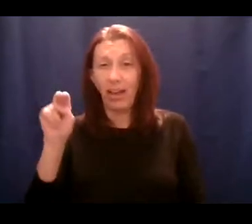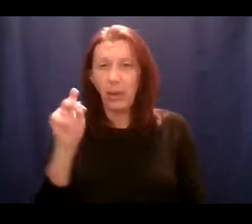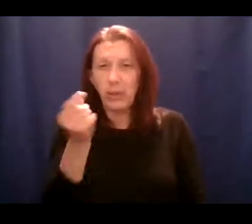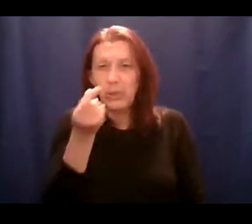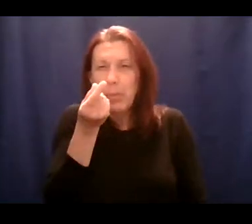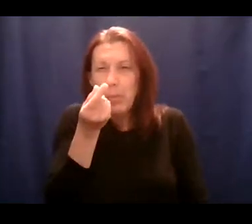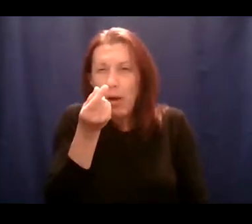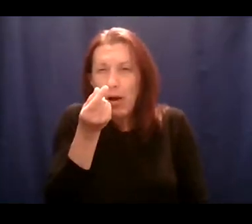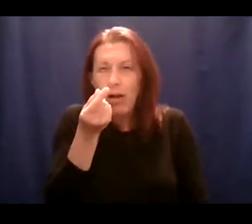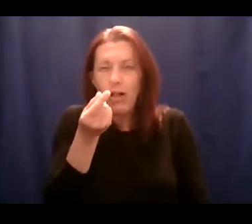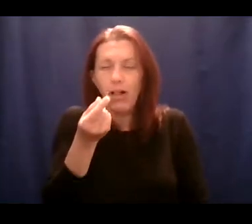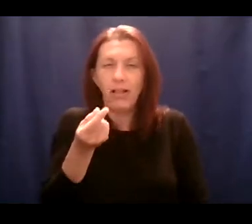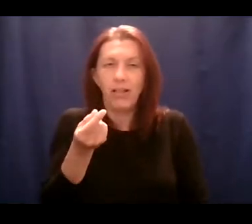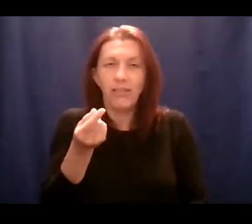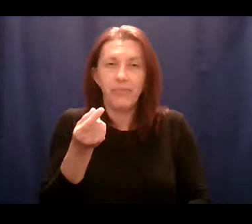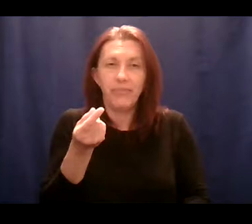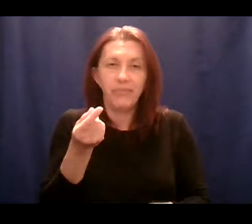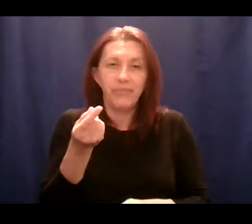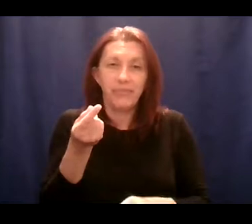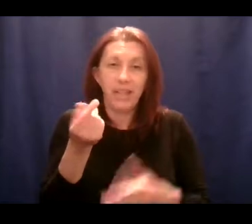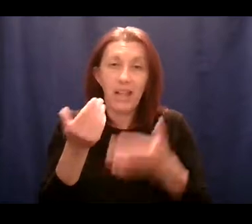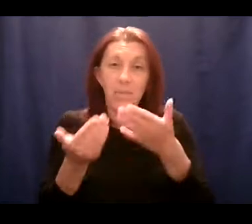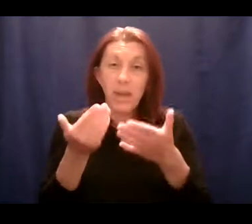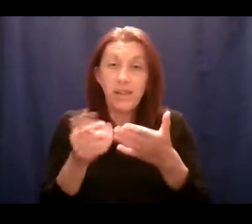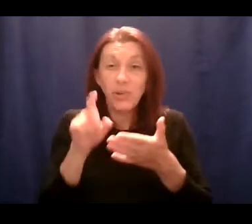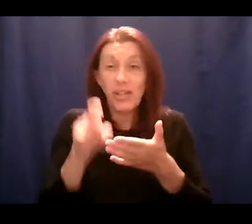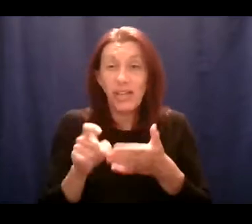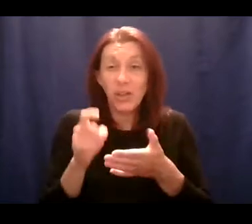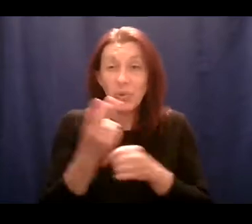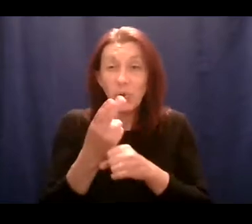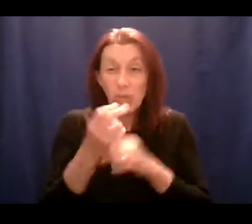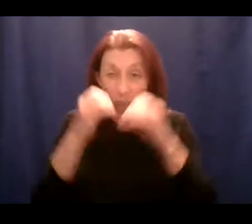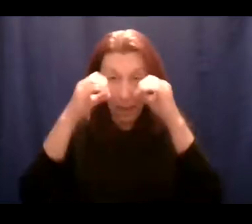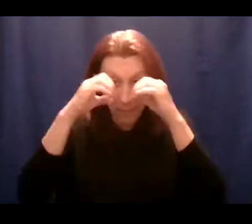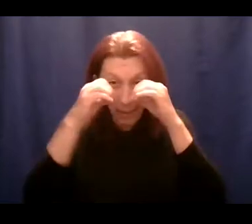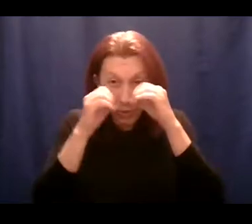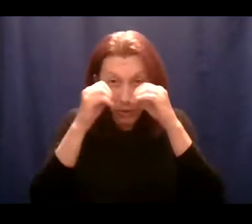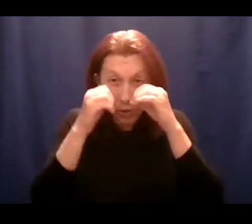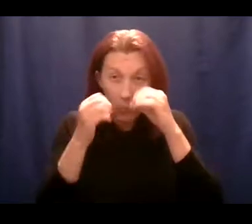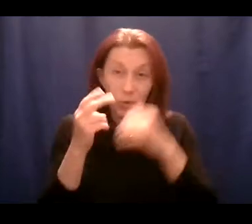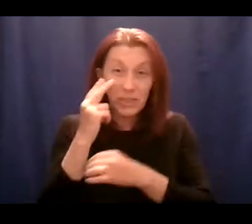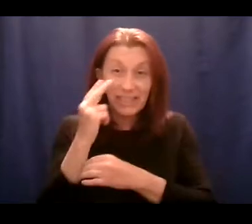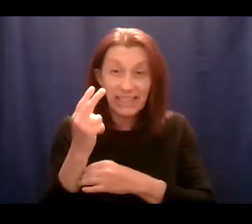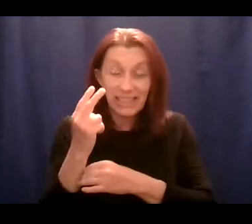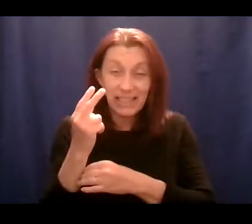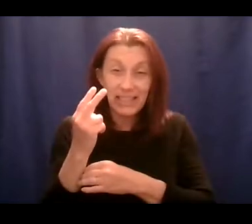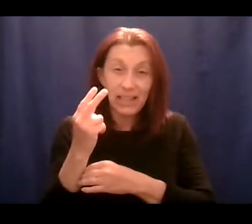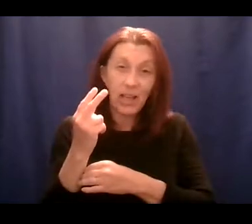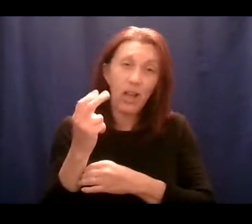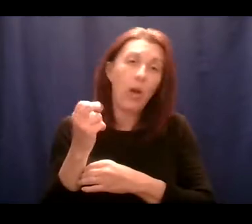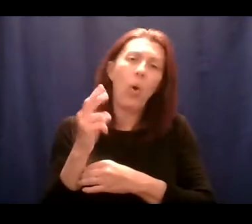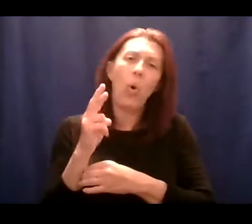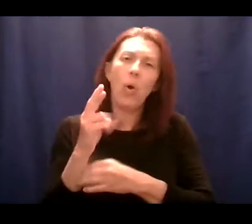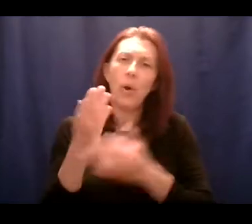small as something that needs a microscope to look at, or that those drifting animals can be as big